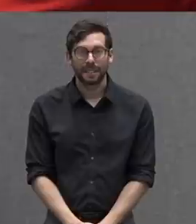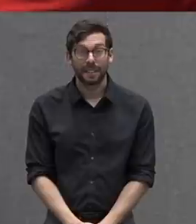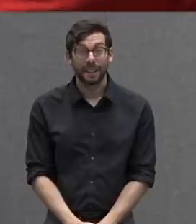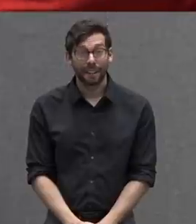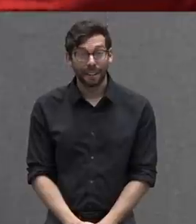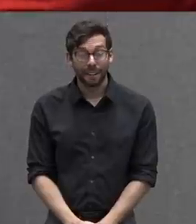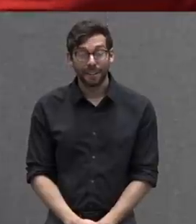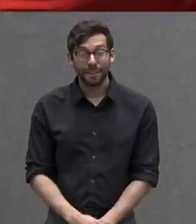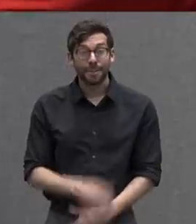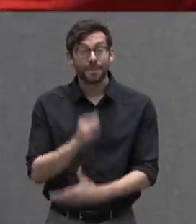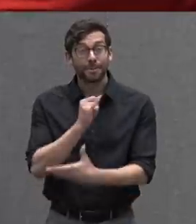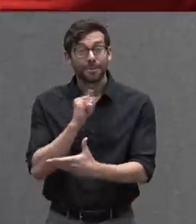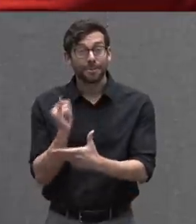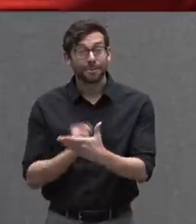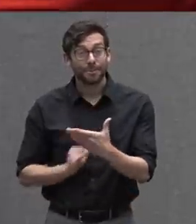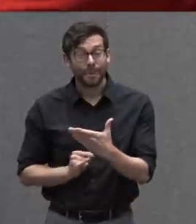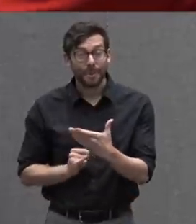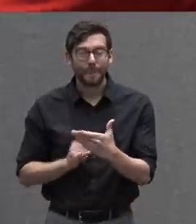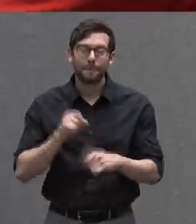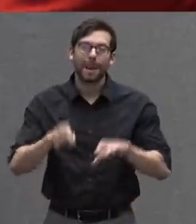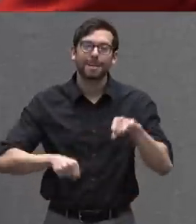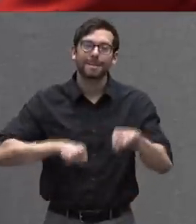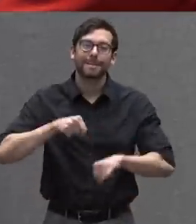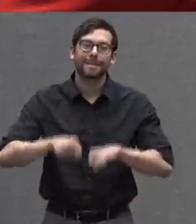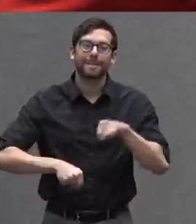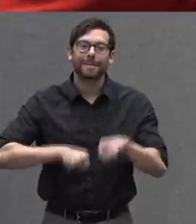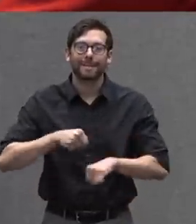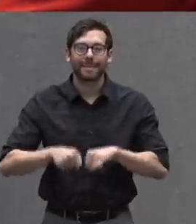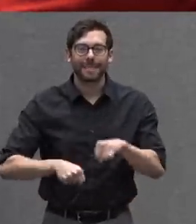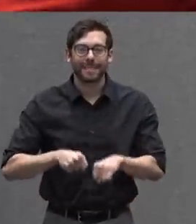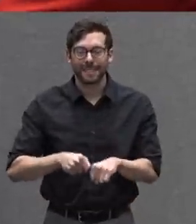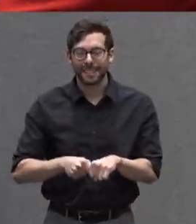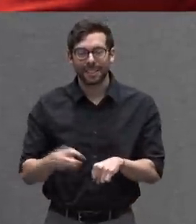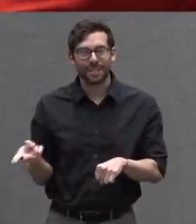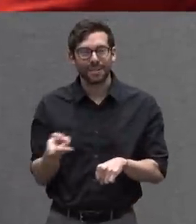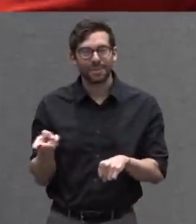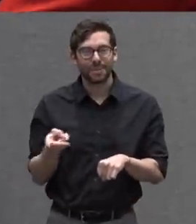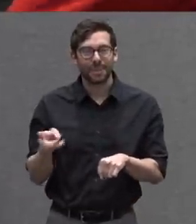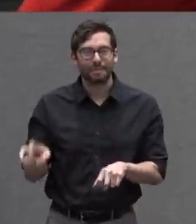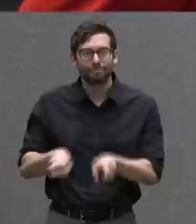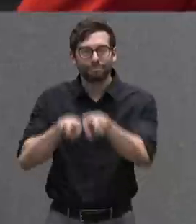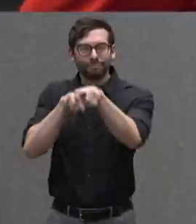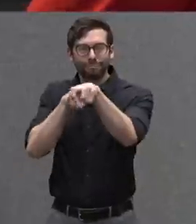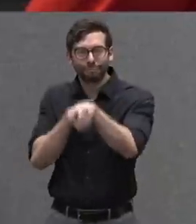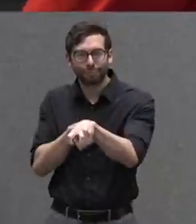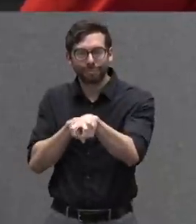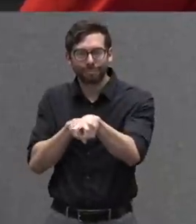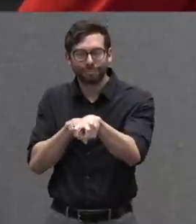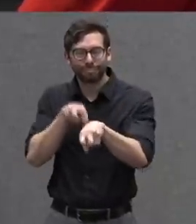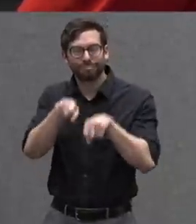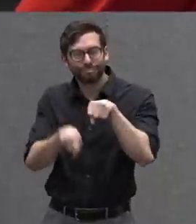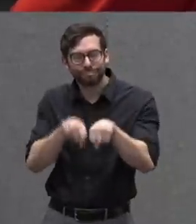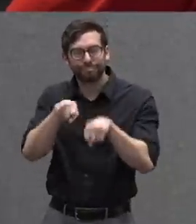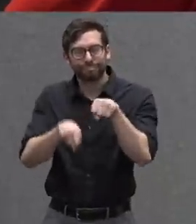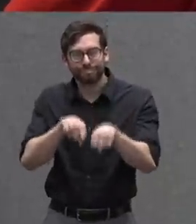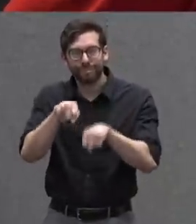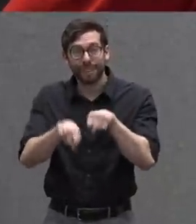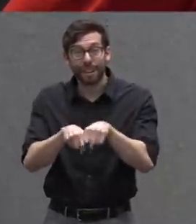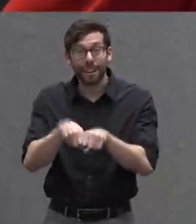They drew a bike to ride together. So she's not alone anymore.